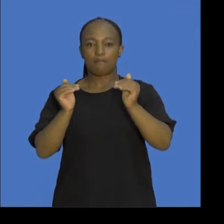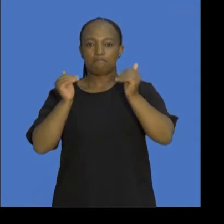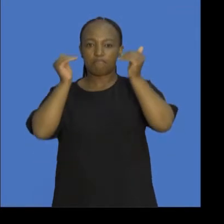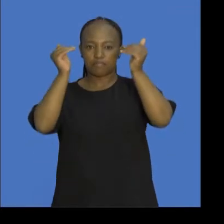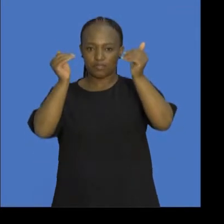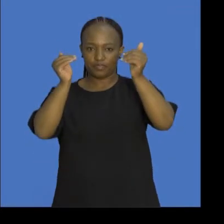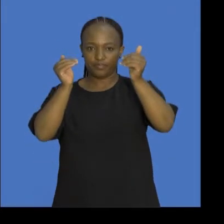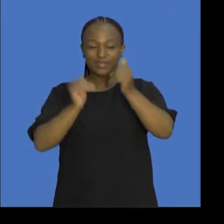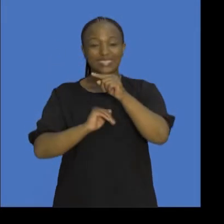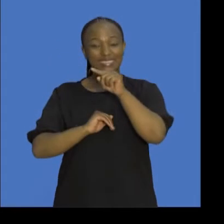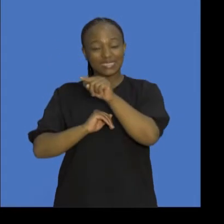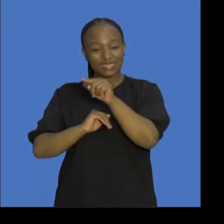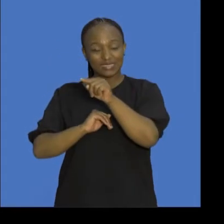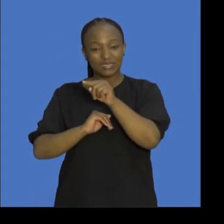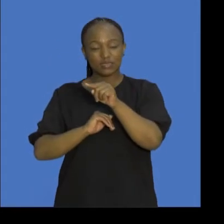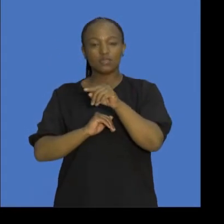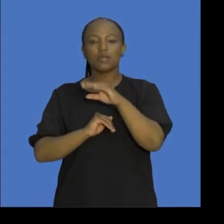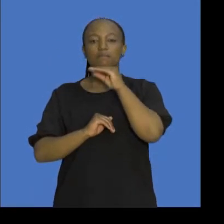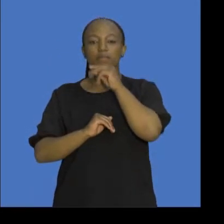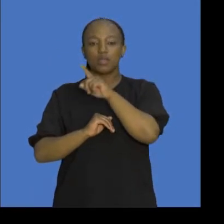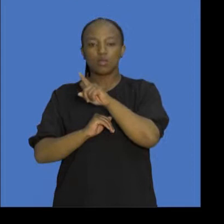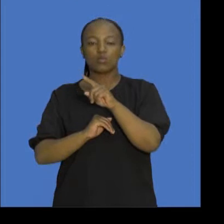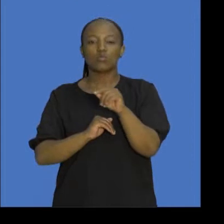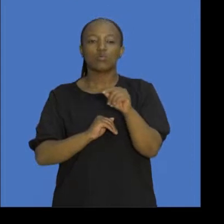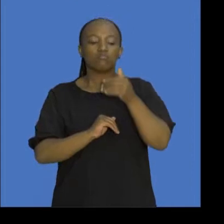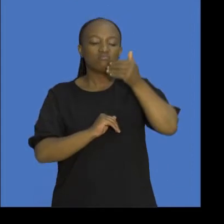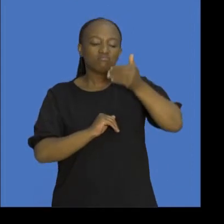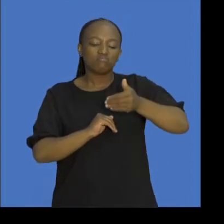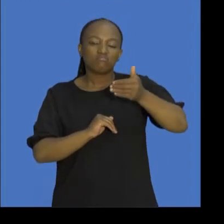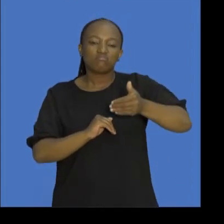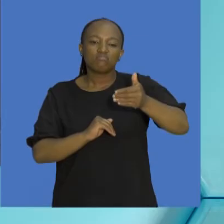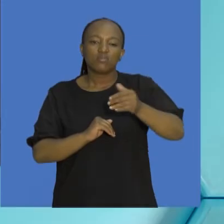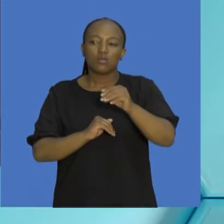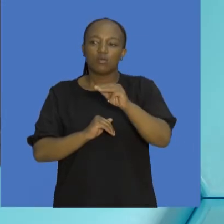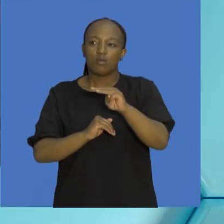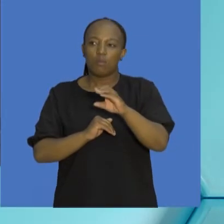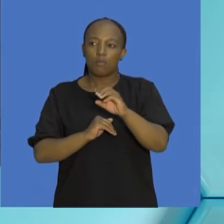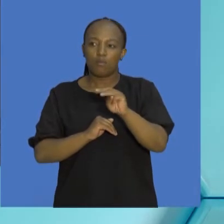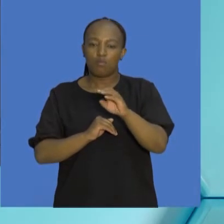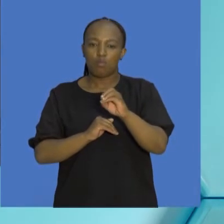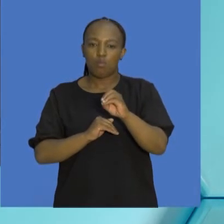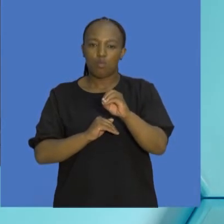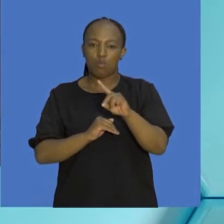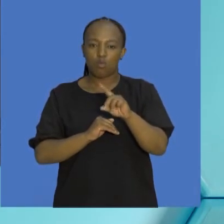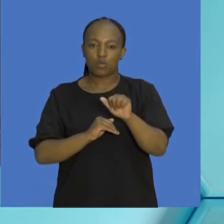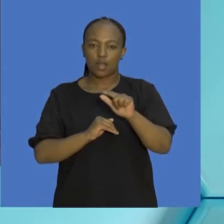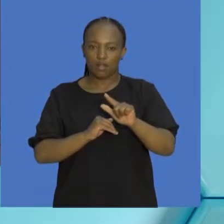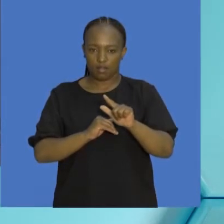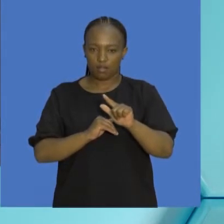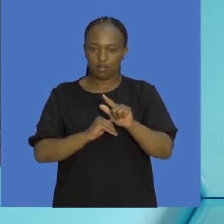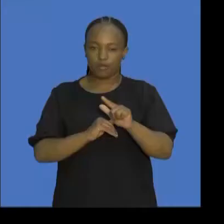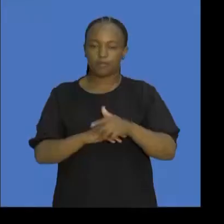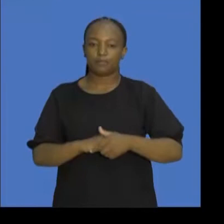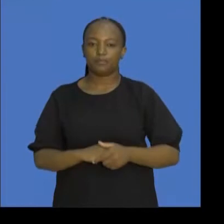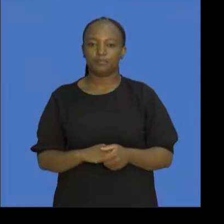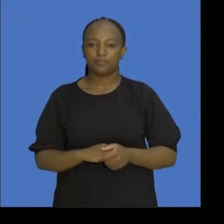that's the highest. So this, we'll call it a modal class. So it will be